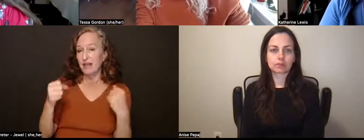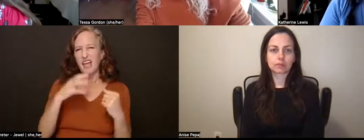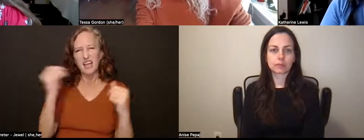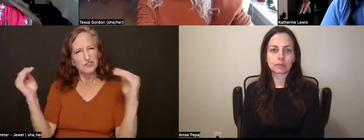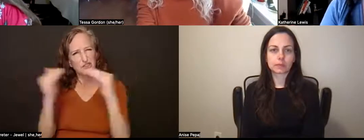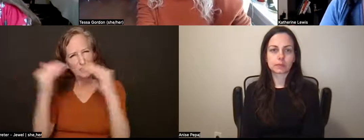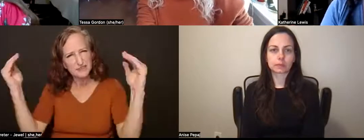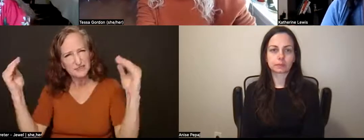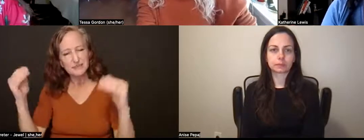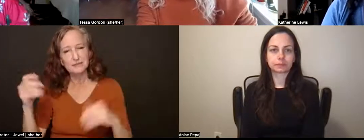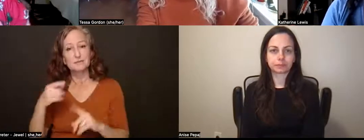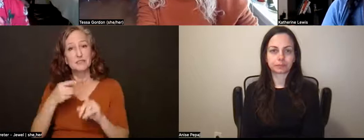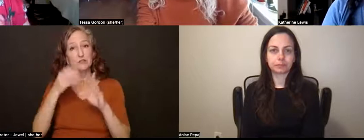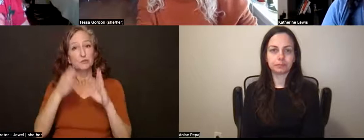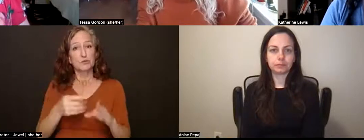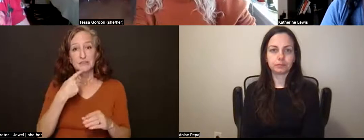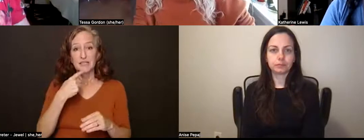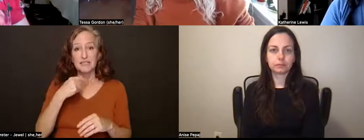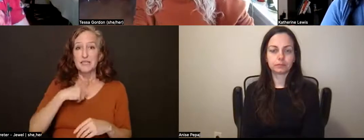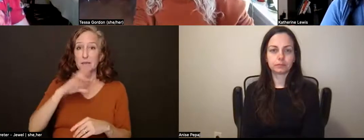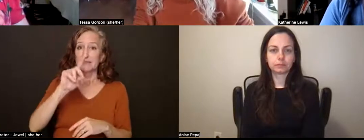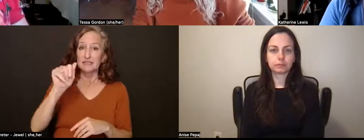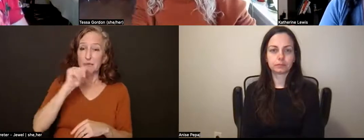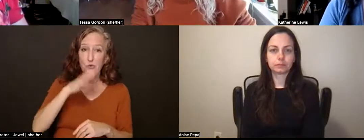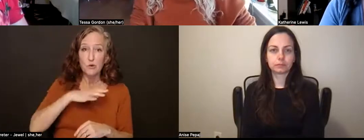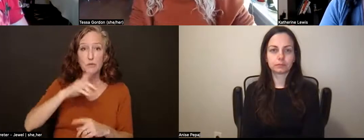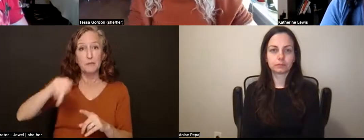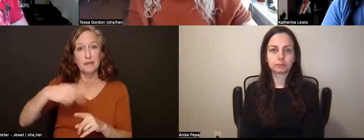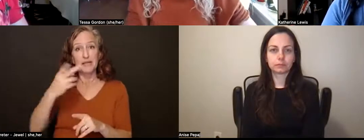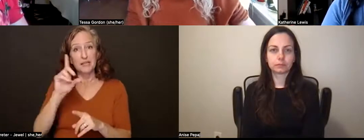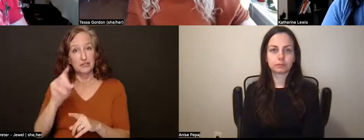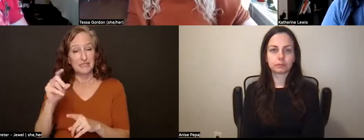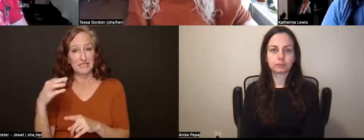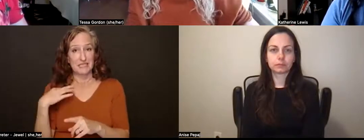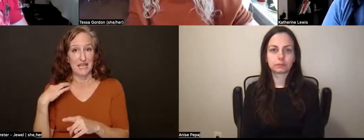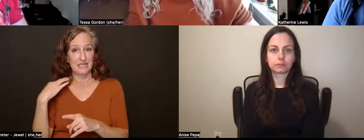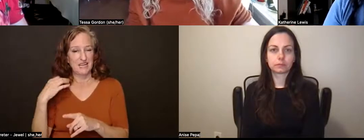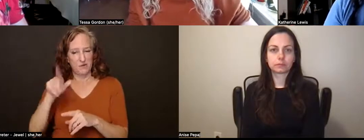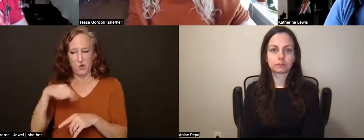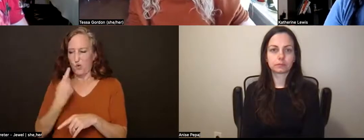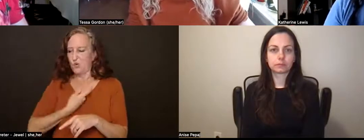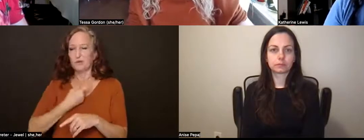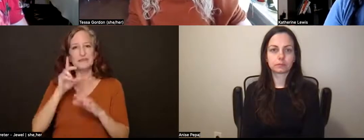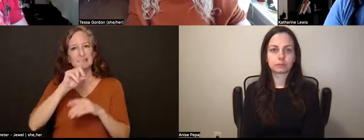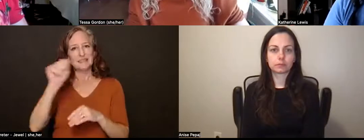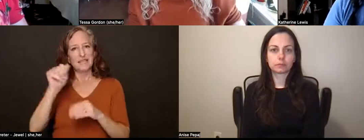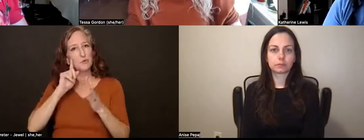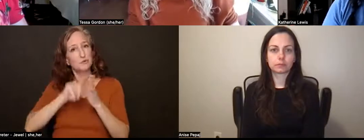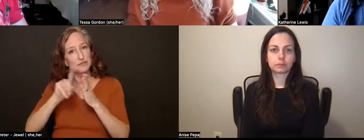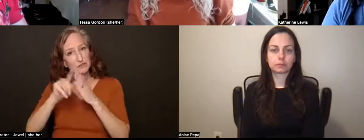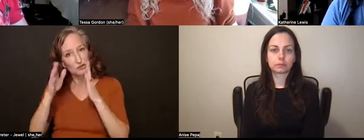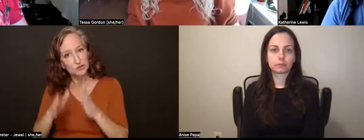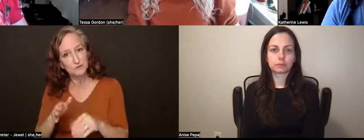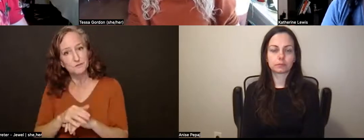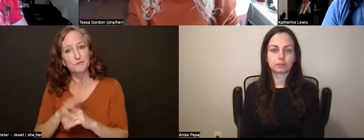I'm a disabled woman and I'm a PhD candidate. I'm the only disabled researcher on my team. I've noticed that in terms of disabled